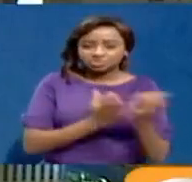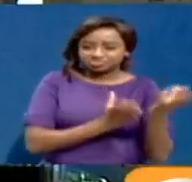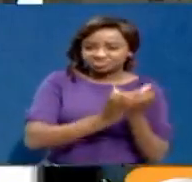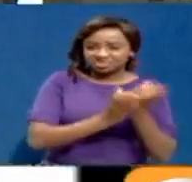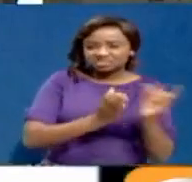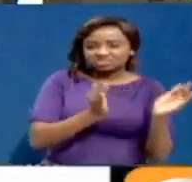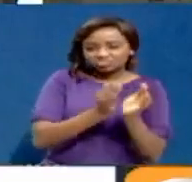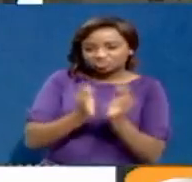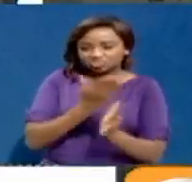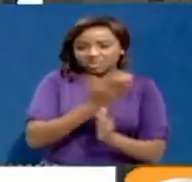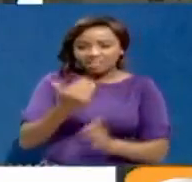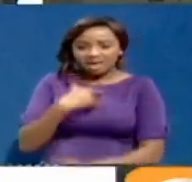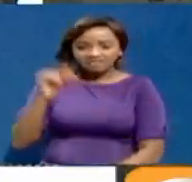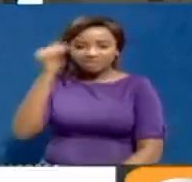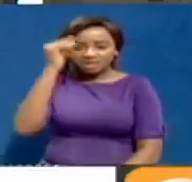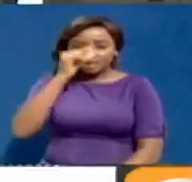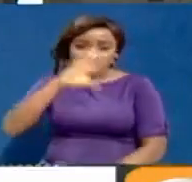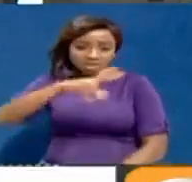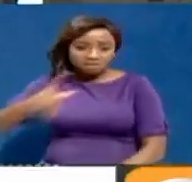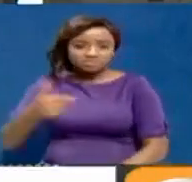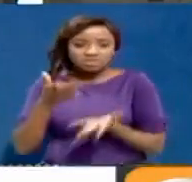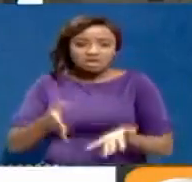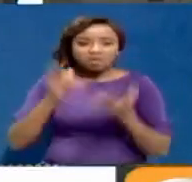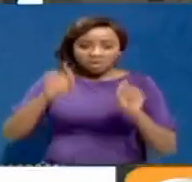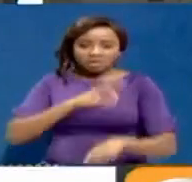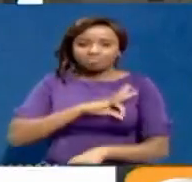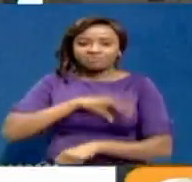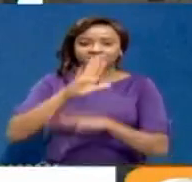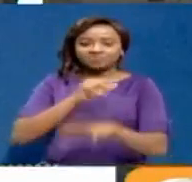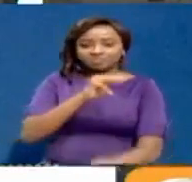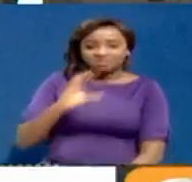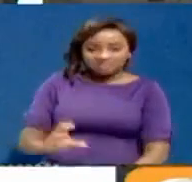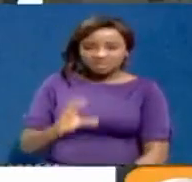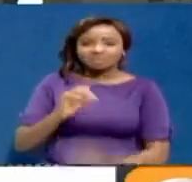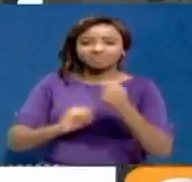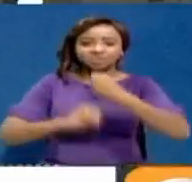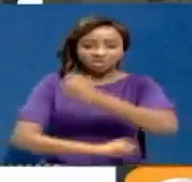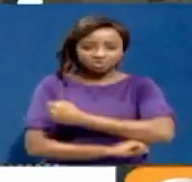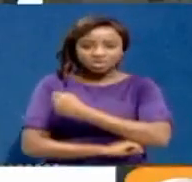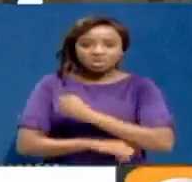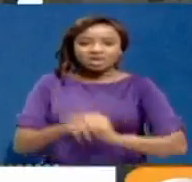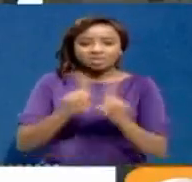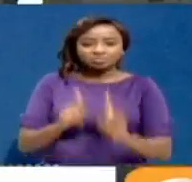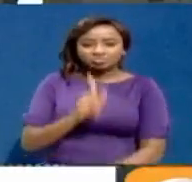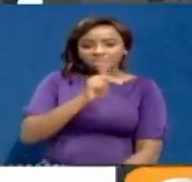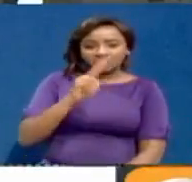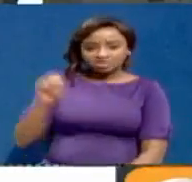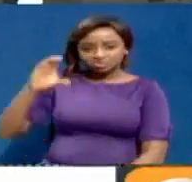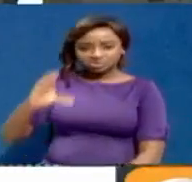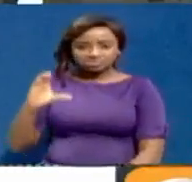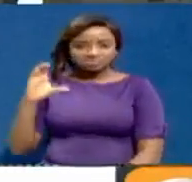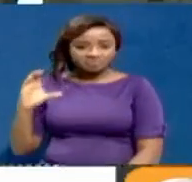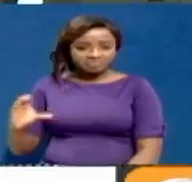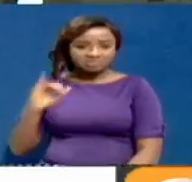Micro, small and medium enterprises in Garissa County are set to benefit from the Mastercard Foundation and the Kenya National Chamber of Commerce